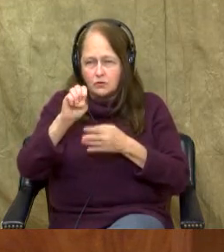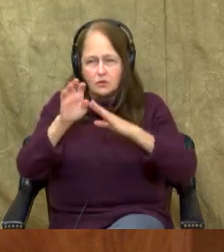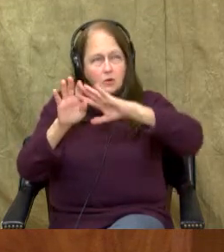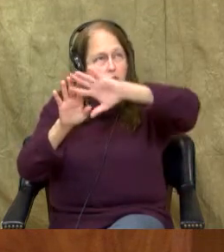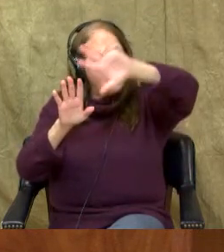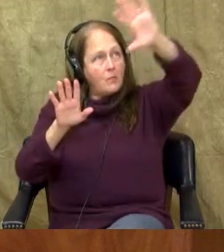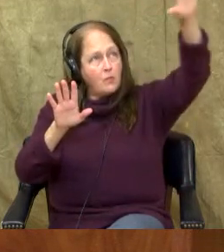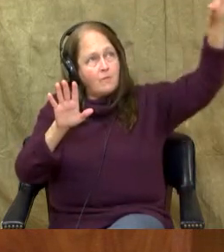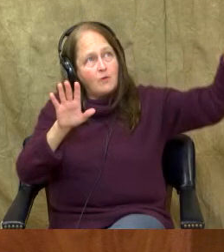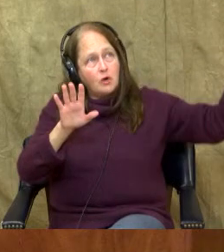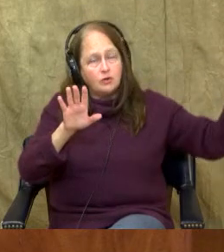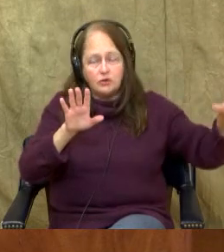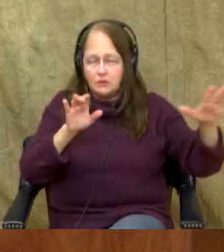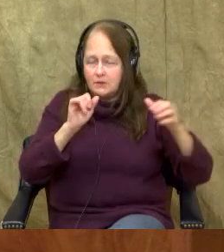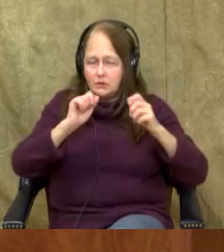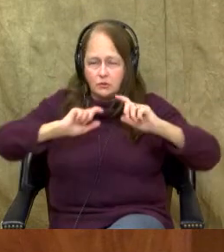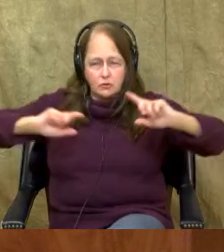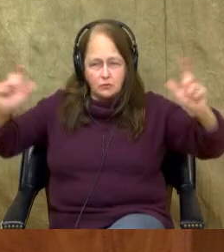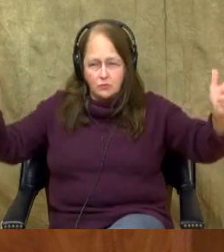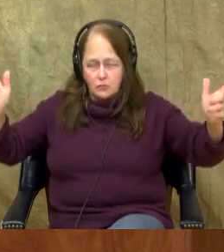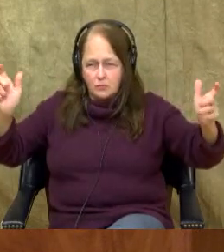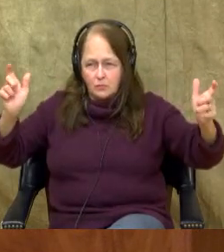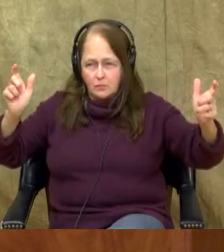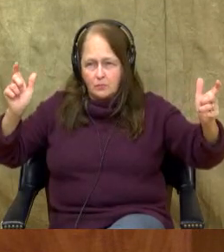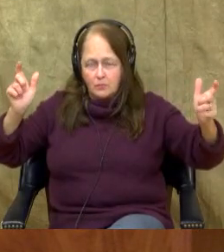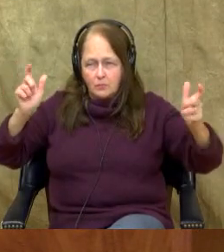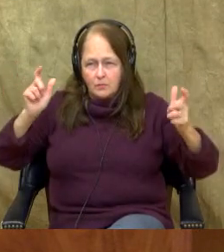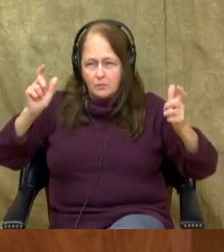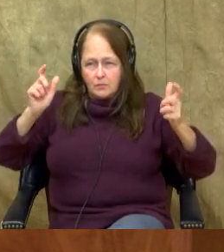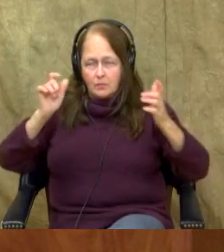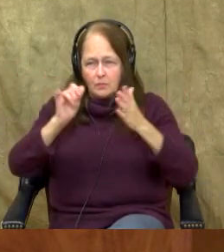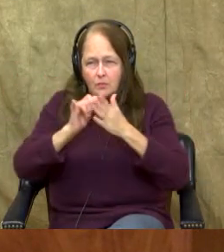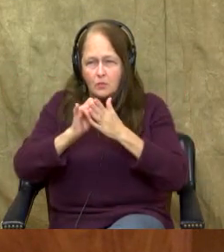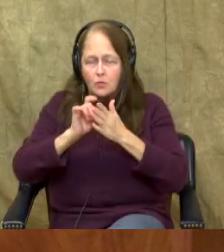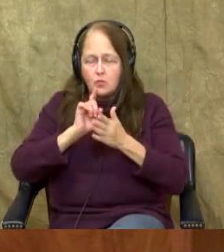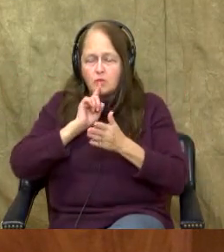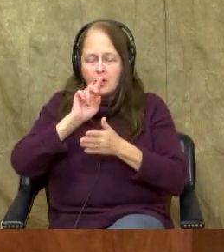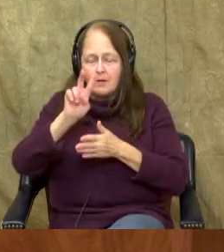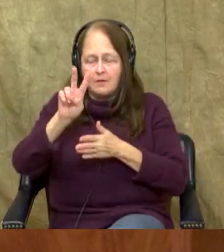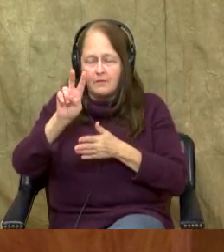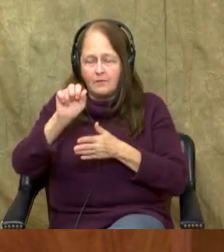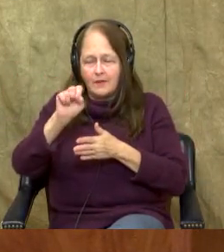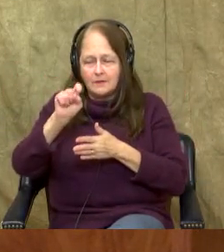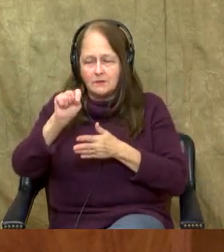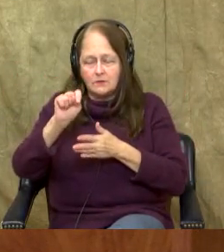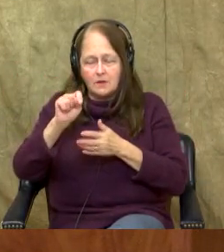is humongous. For them to use the word vast, they're really elaborating on